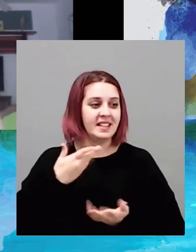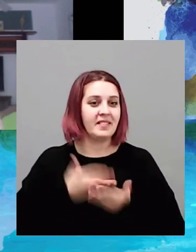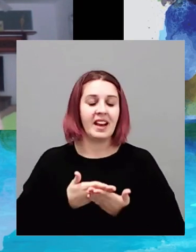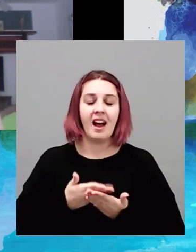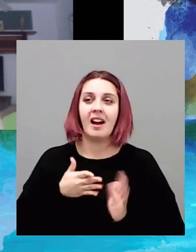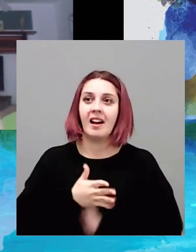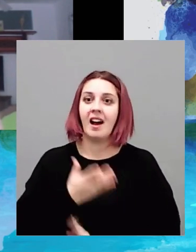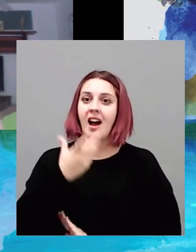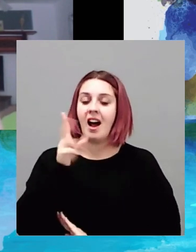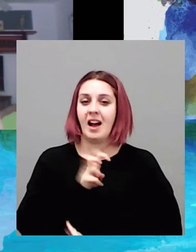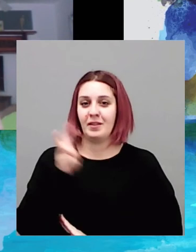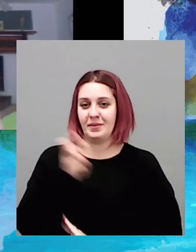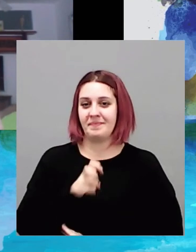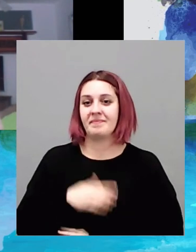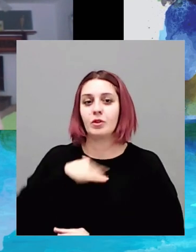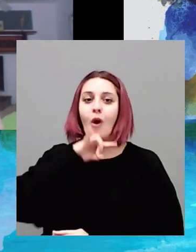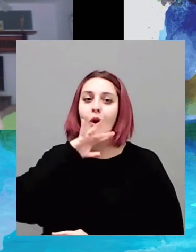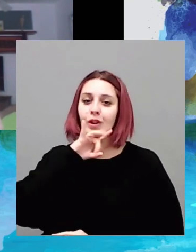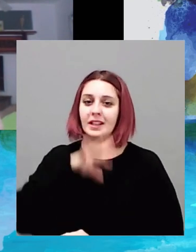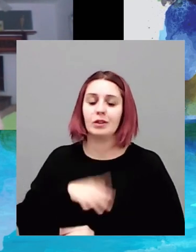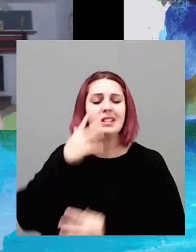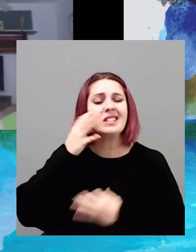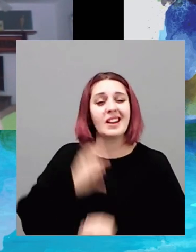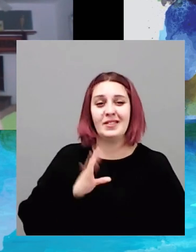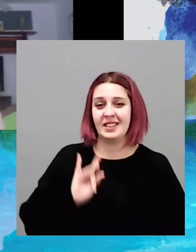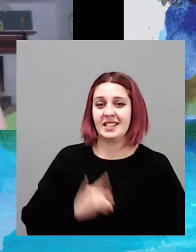their personal or professional lives. I believe they're useful.